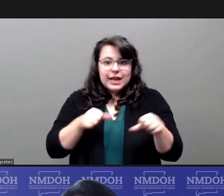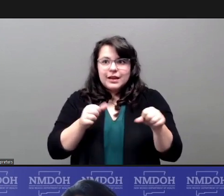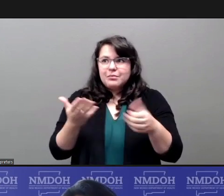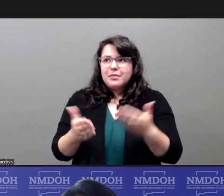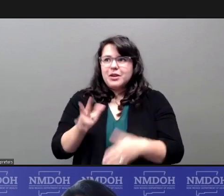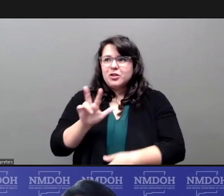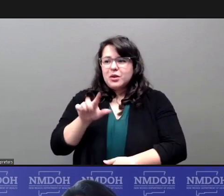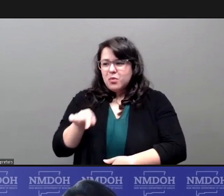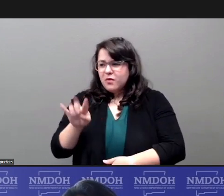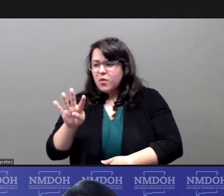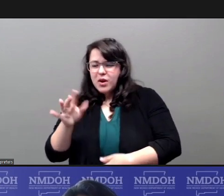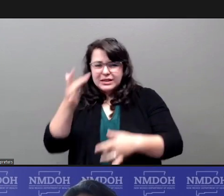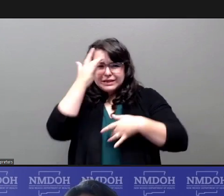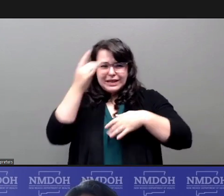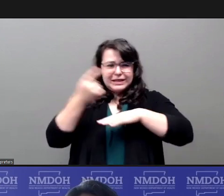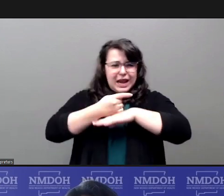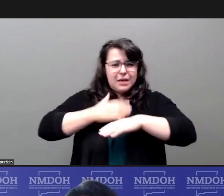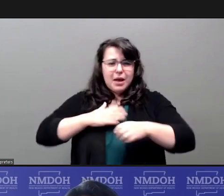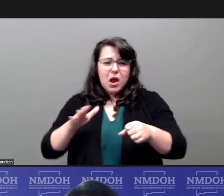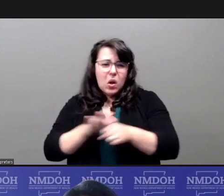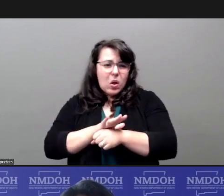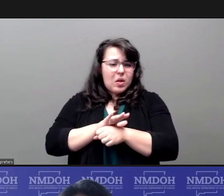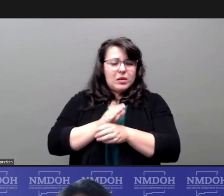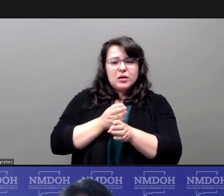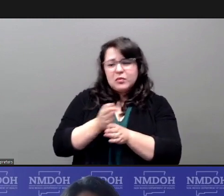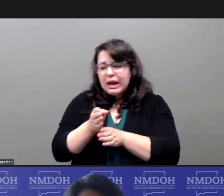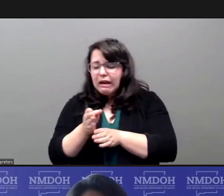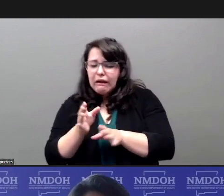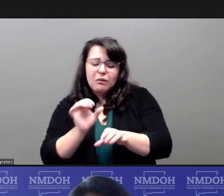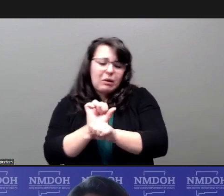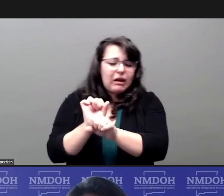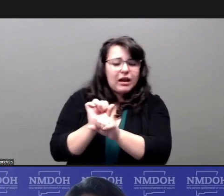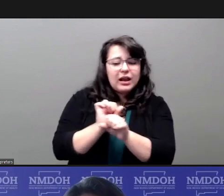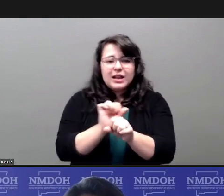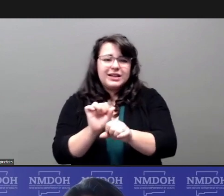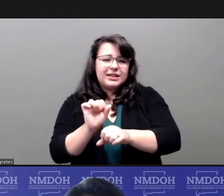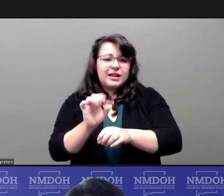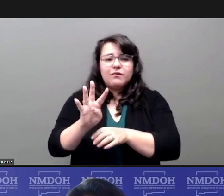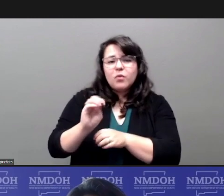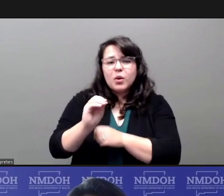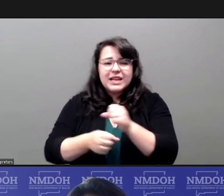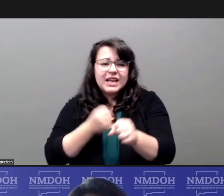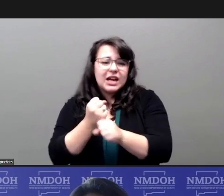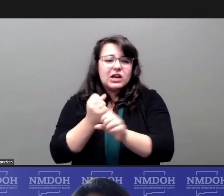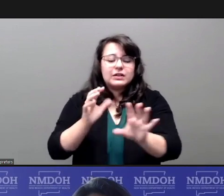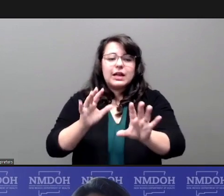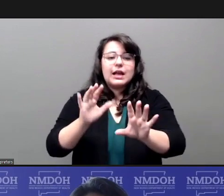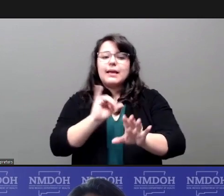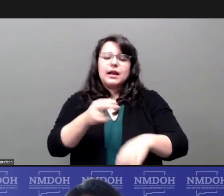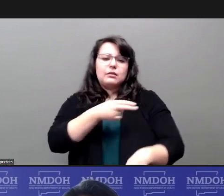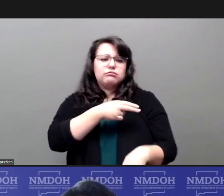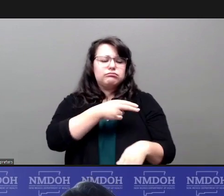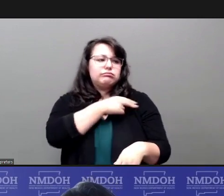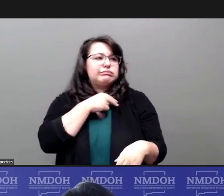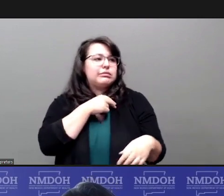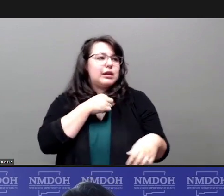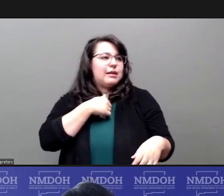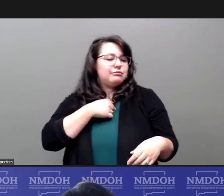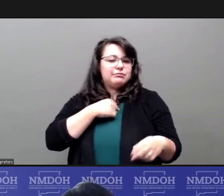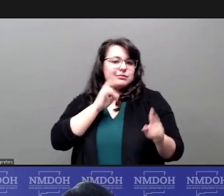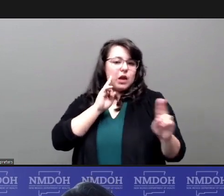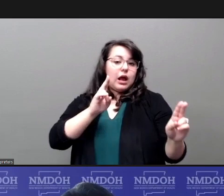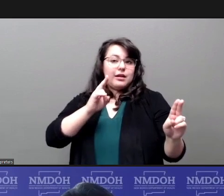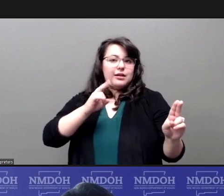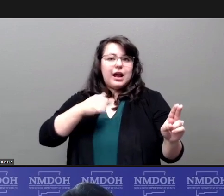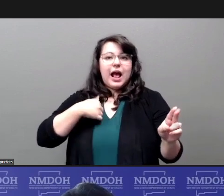3.4 sick days in my whole career or something like that in 40 years. And it's like sort of a badge of honor to come to work miserable.